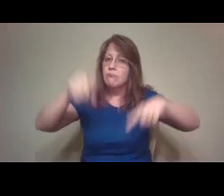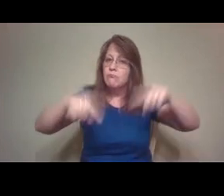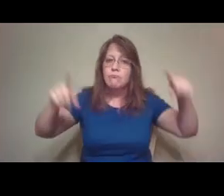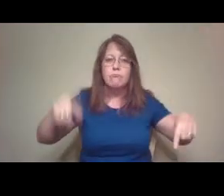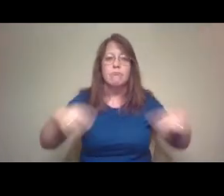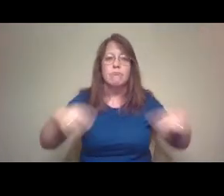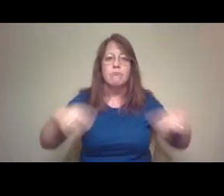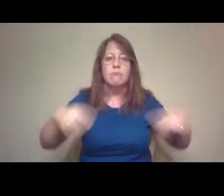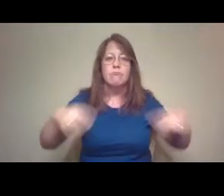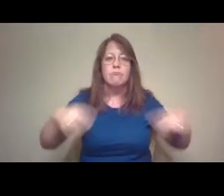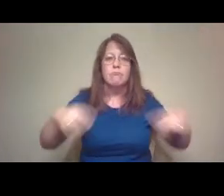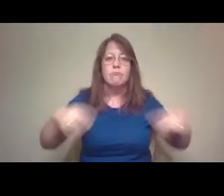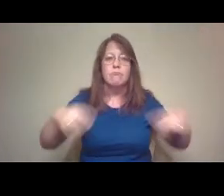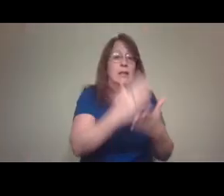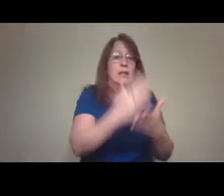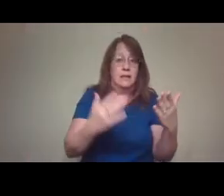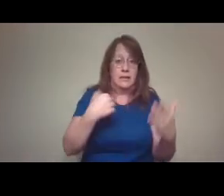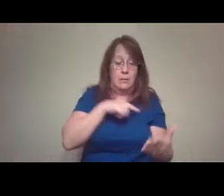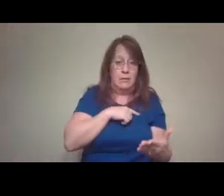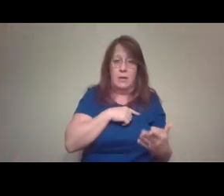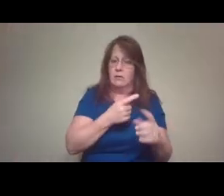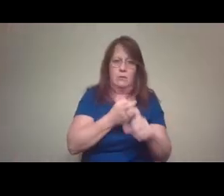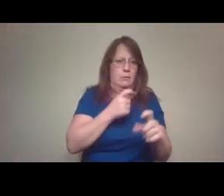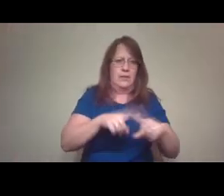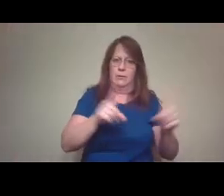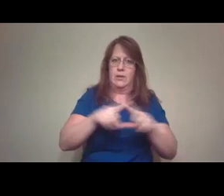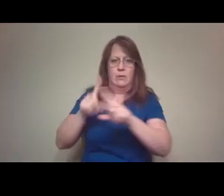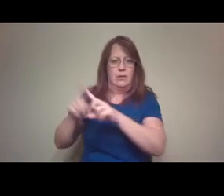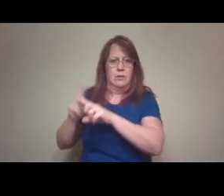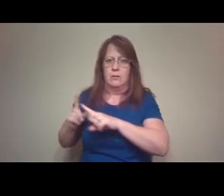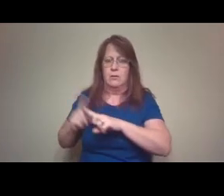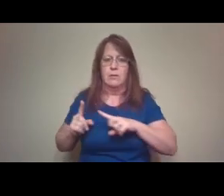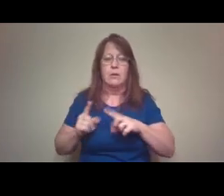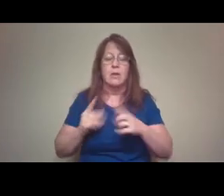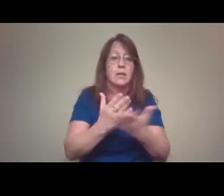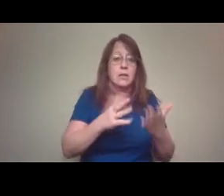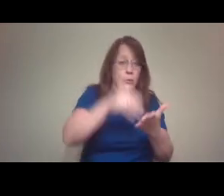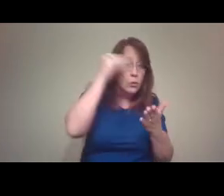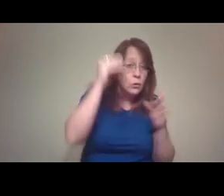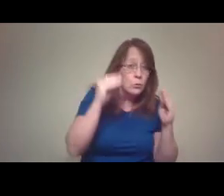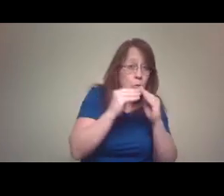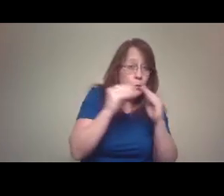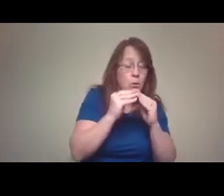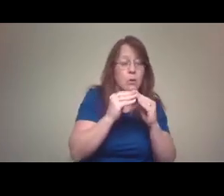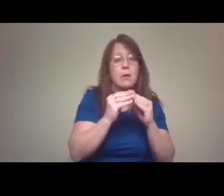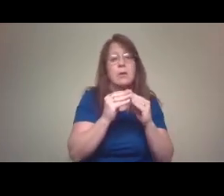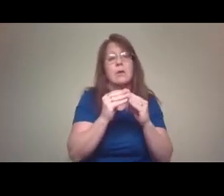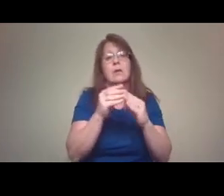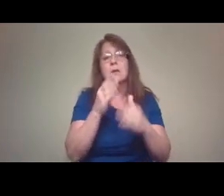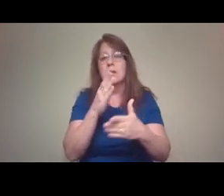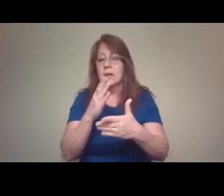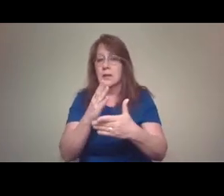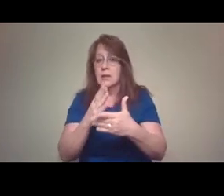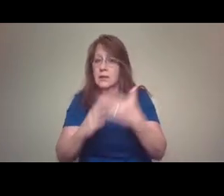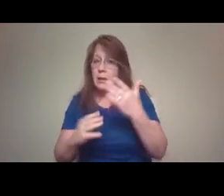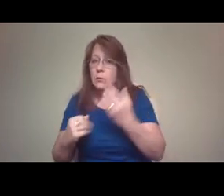Some of us come from all different lenses. Some of us here to learn more, others of us who come to